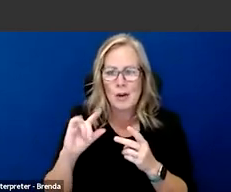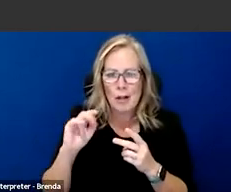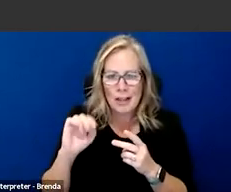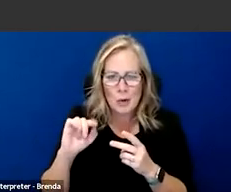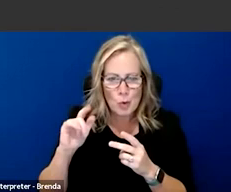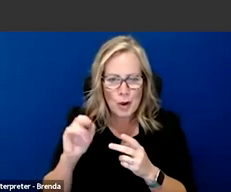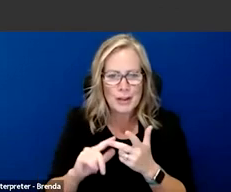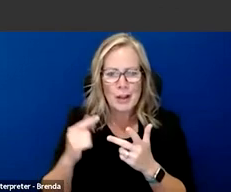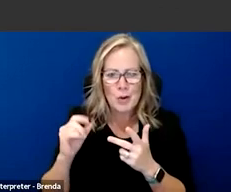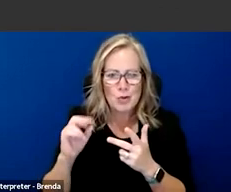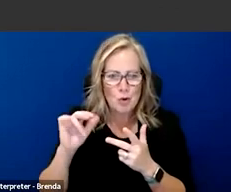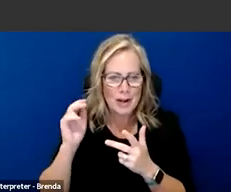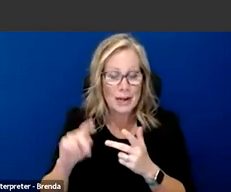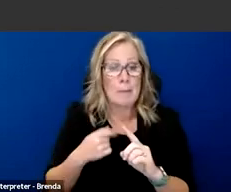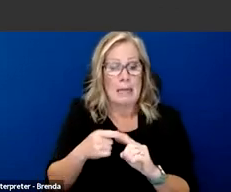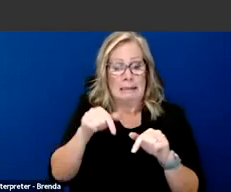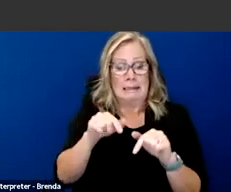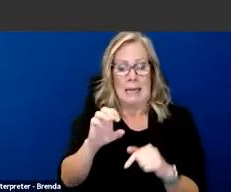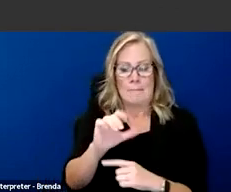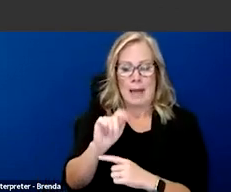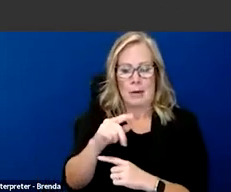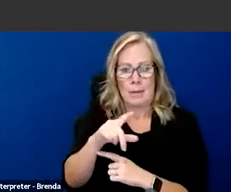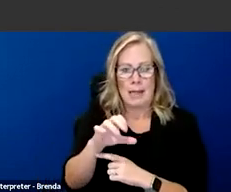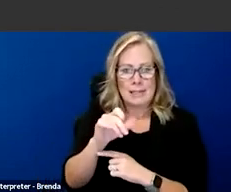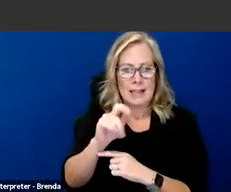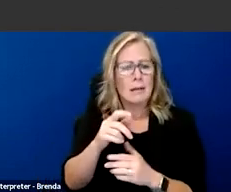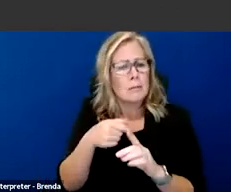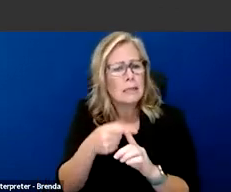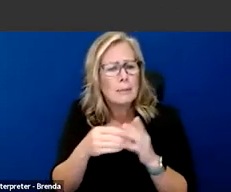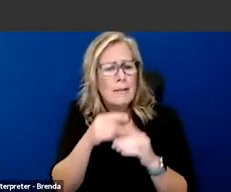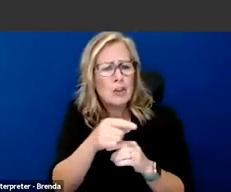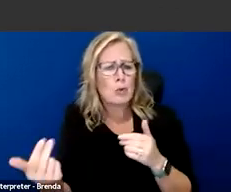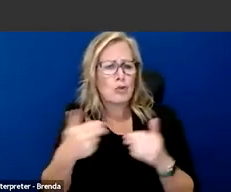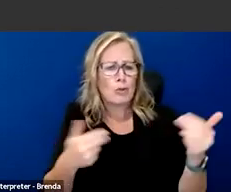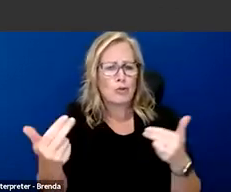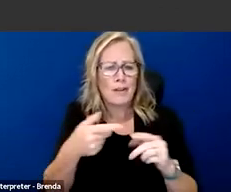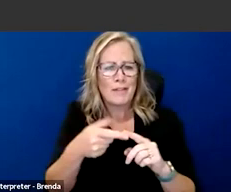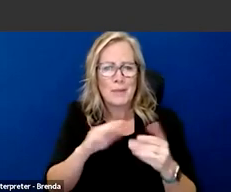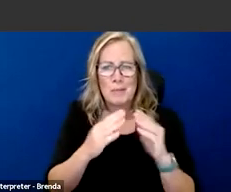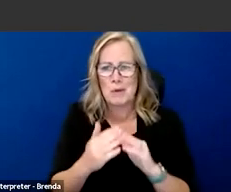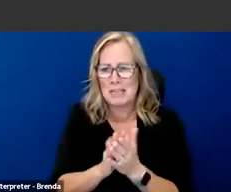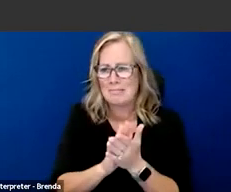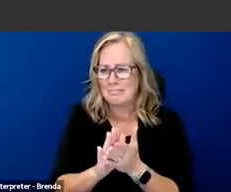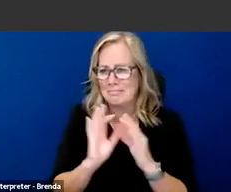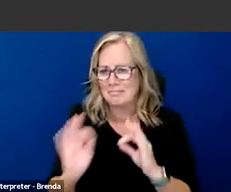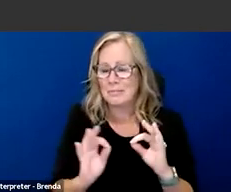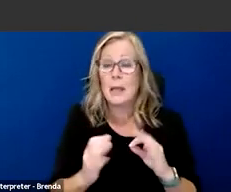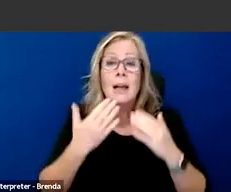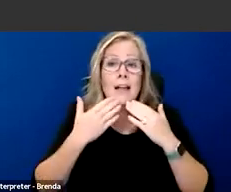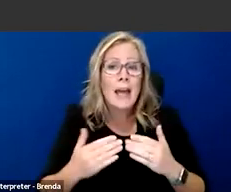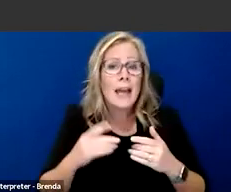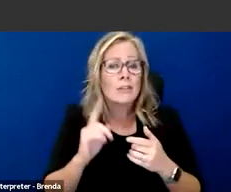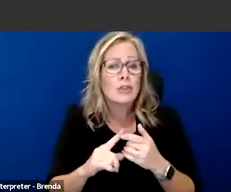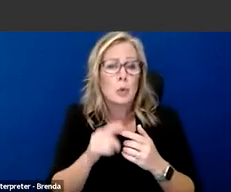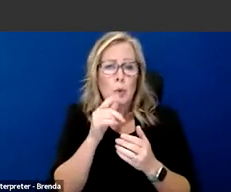Pleasant Neighborhood House and those of you that are joining us in community. I want to thank our funders, the City